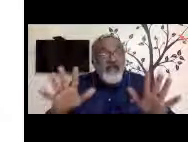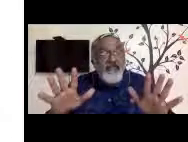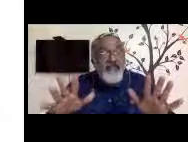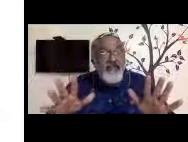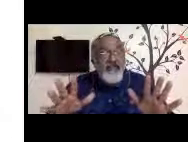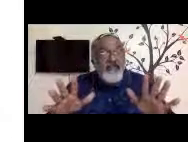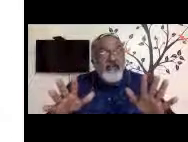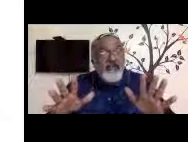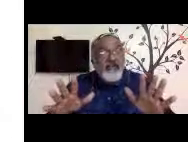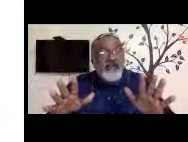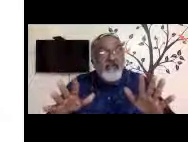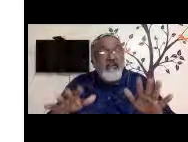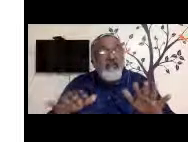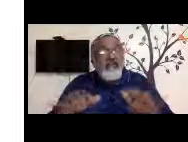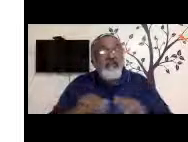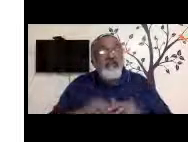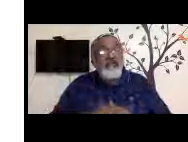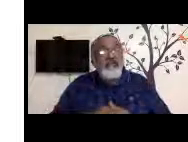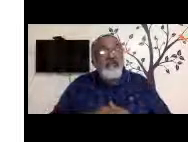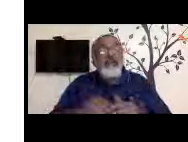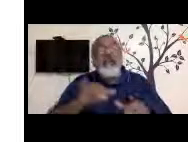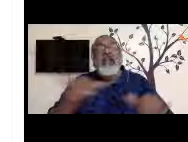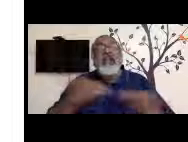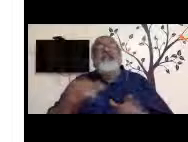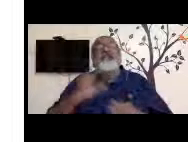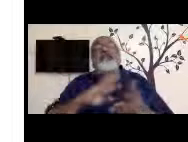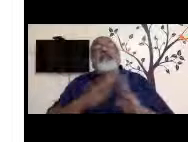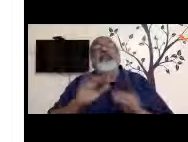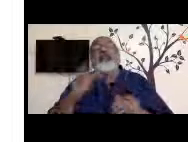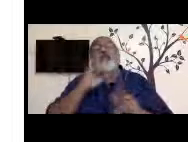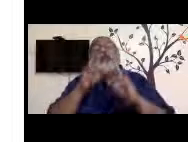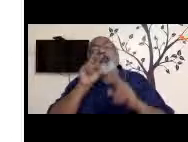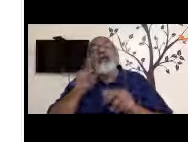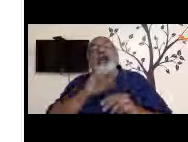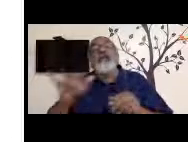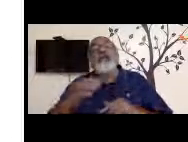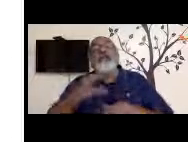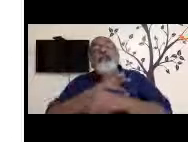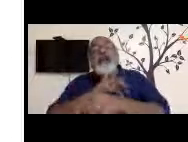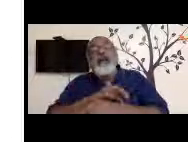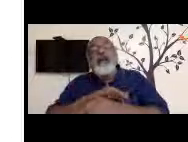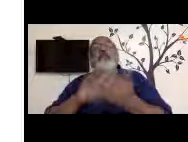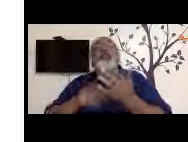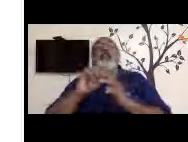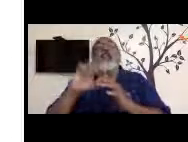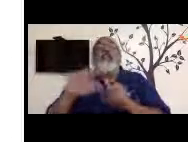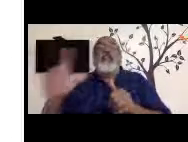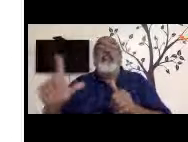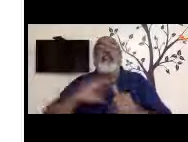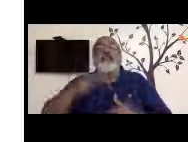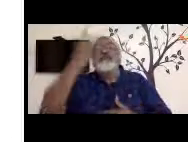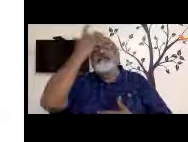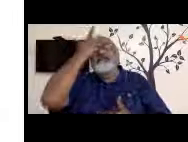illness as patients, or looking at the medical model, or treating